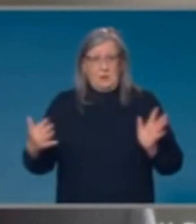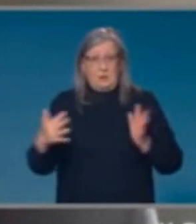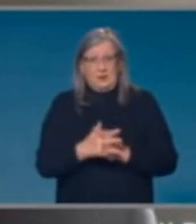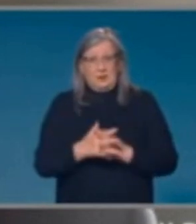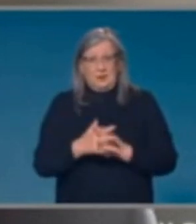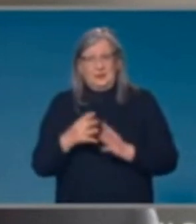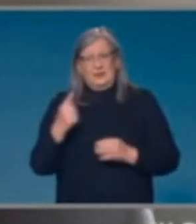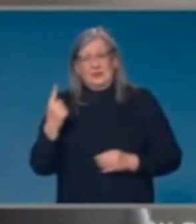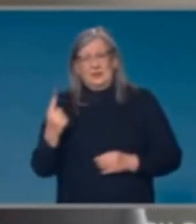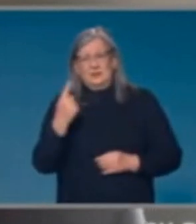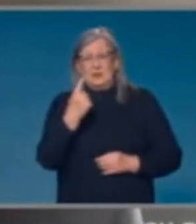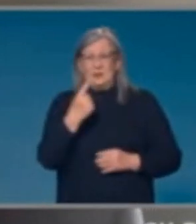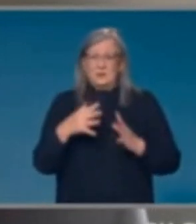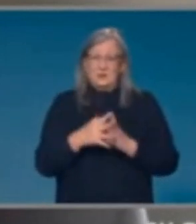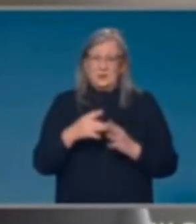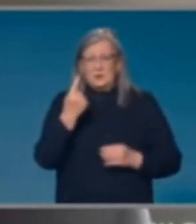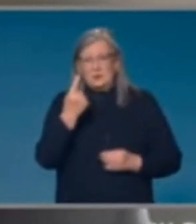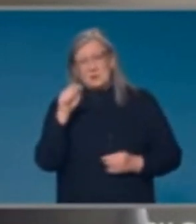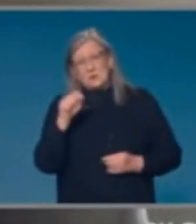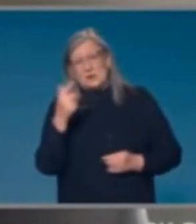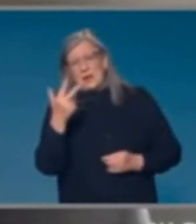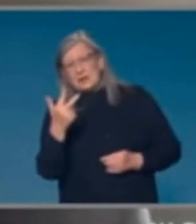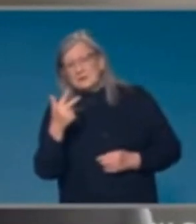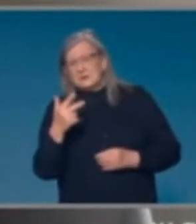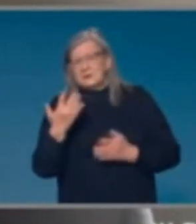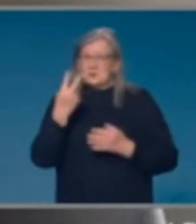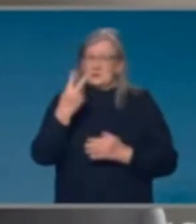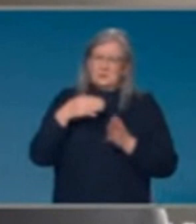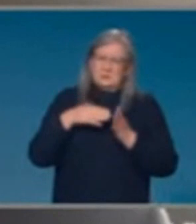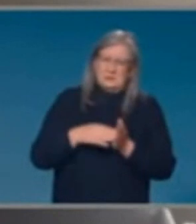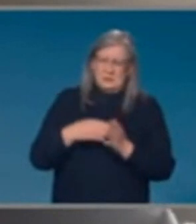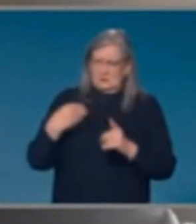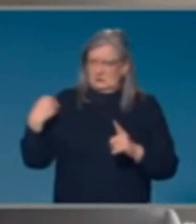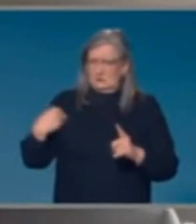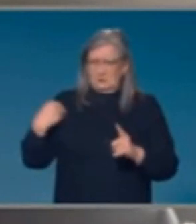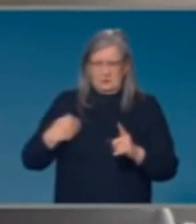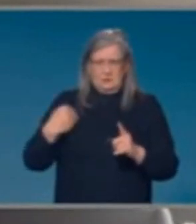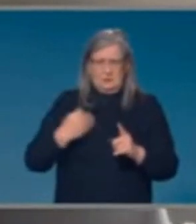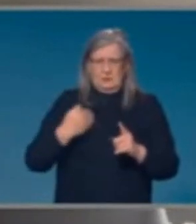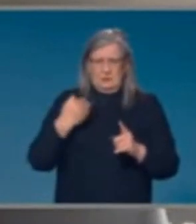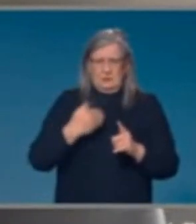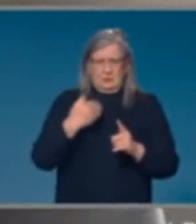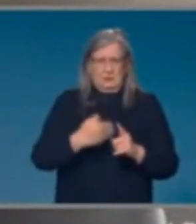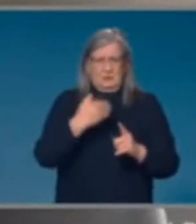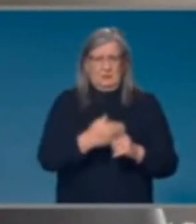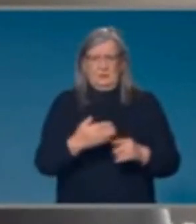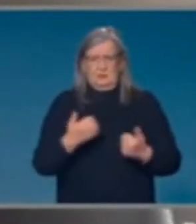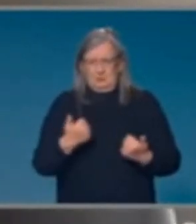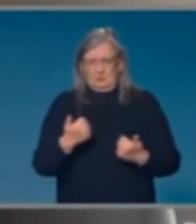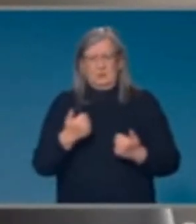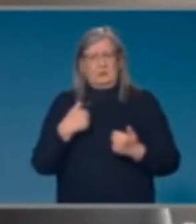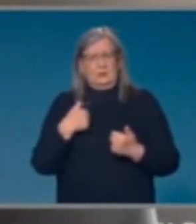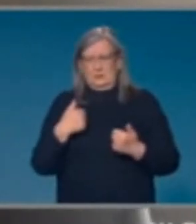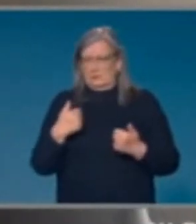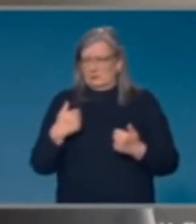million vaccinations a week. And so the fact that we've been able to reach and sustain these high